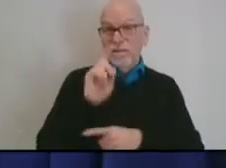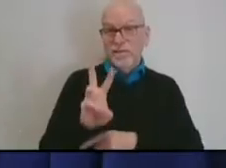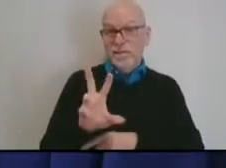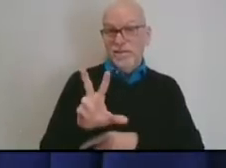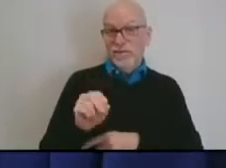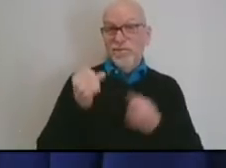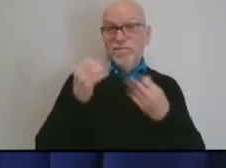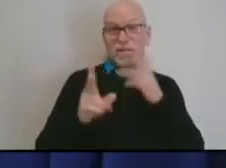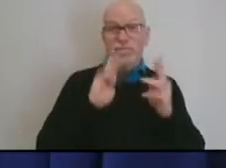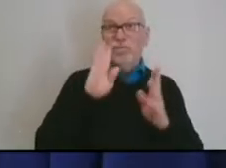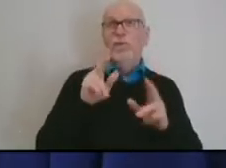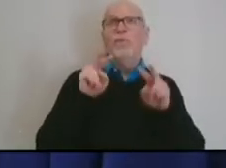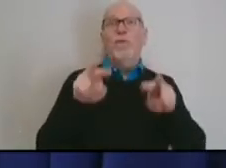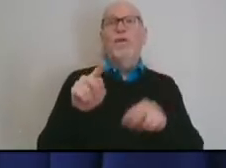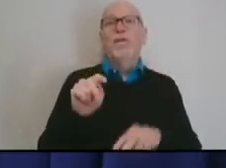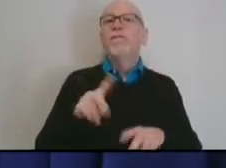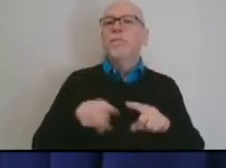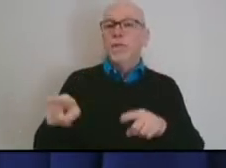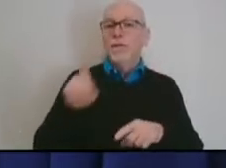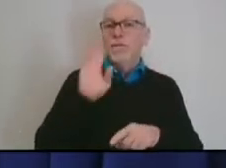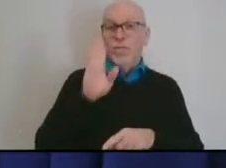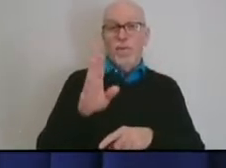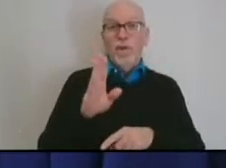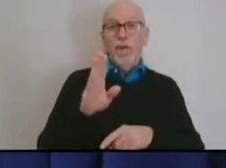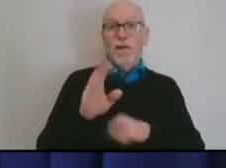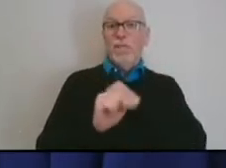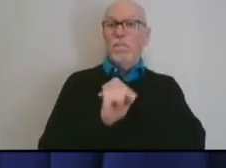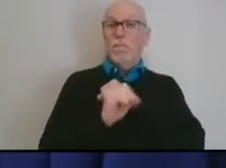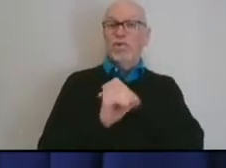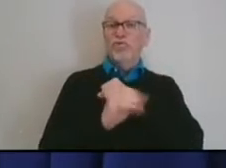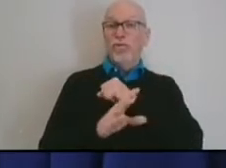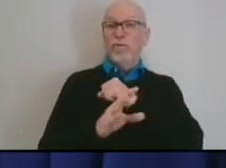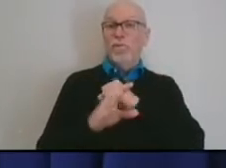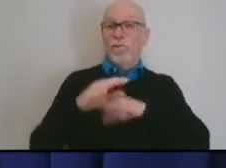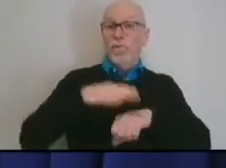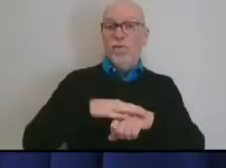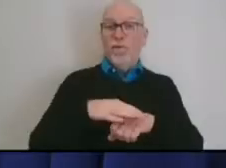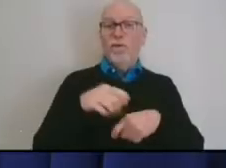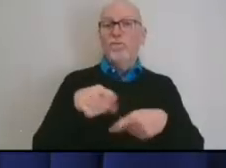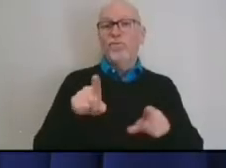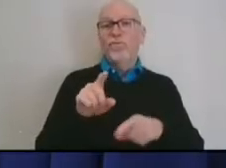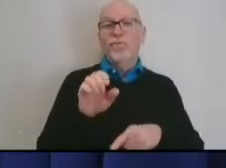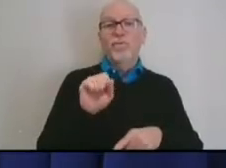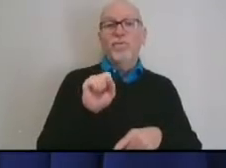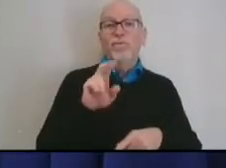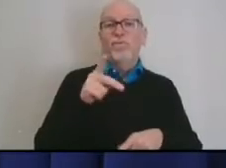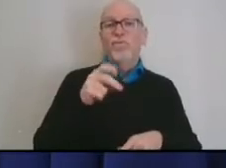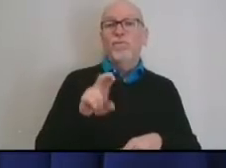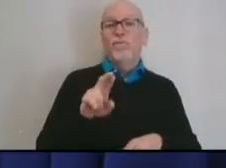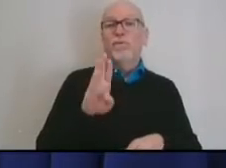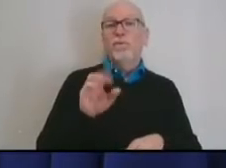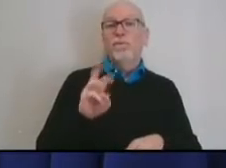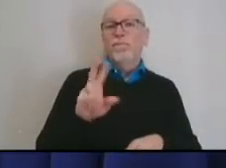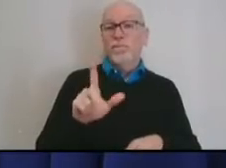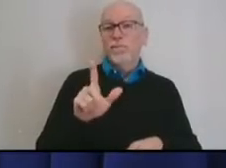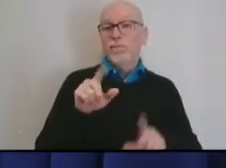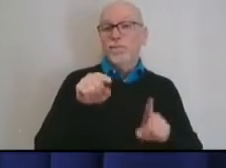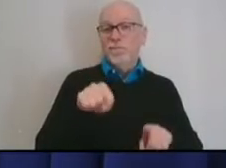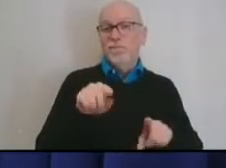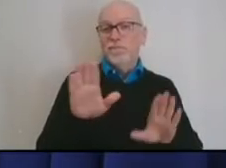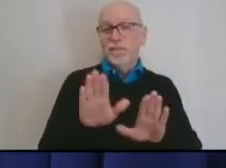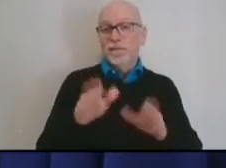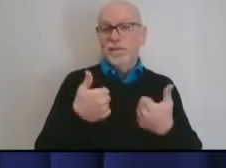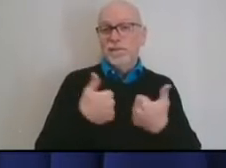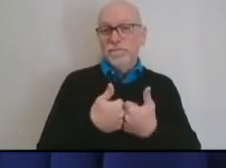but you'll be airing a commercial during the during the Super Bowl game